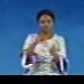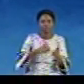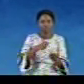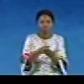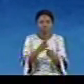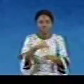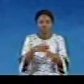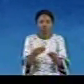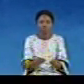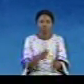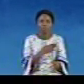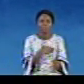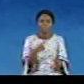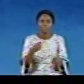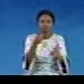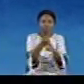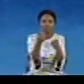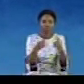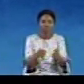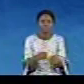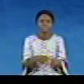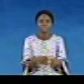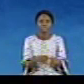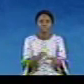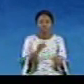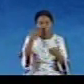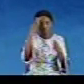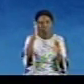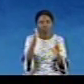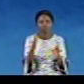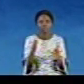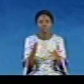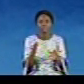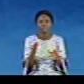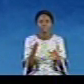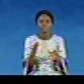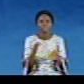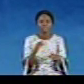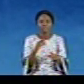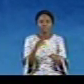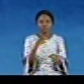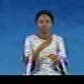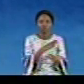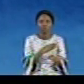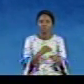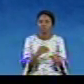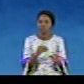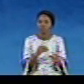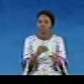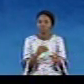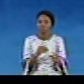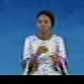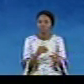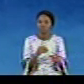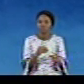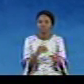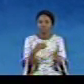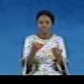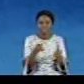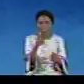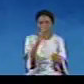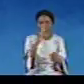and I don't know, but you are delivered. I see the whole everybody night. Say he